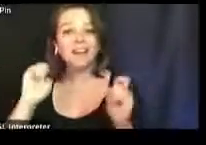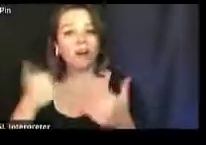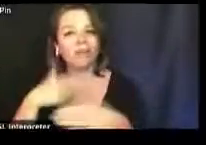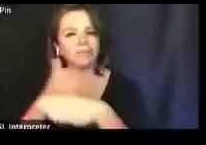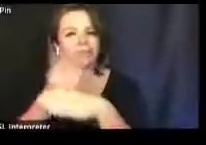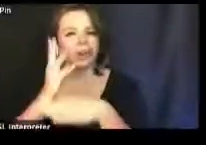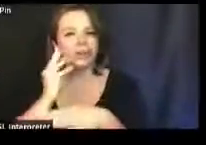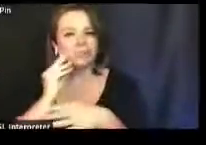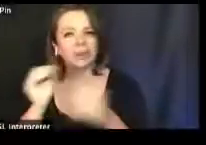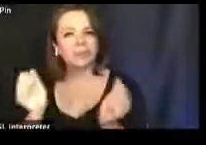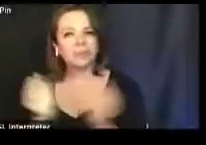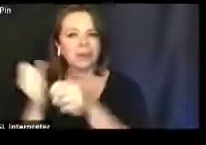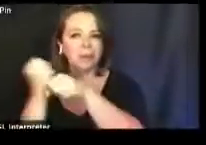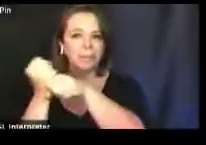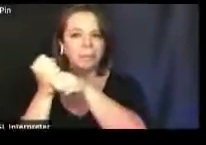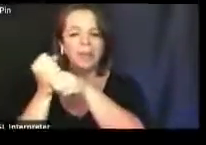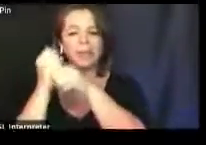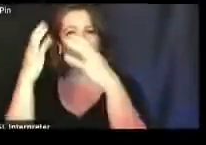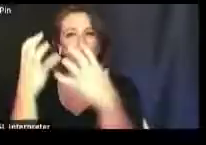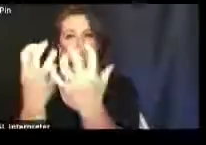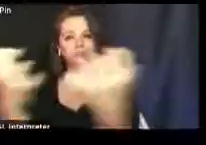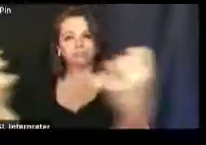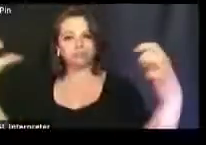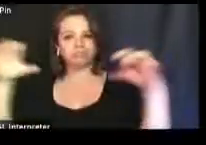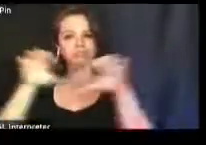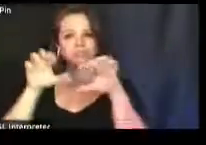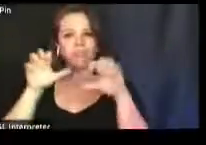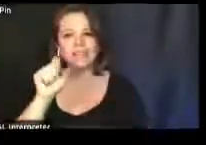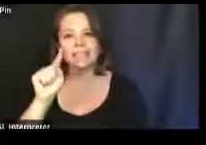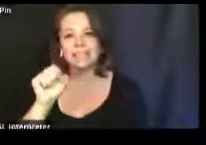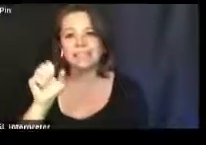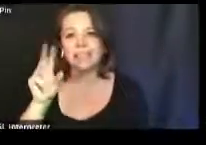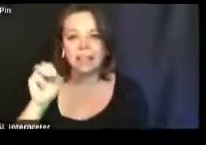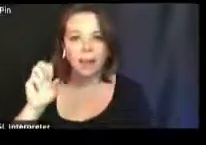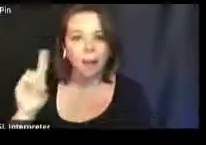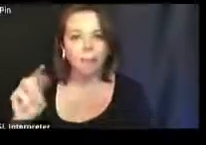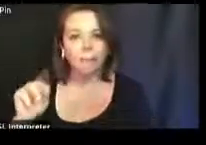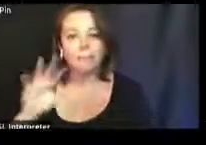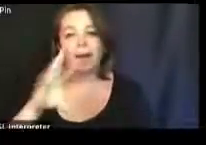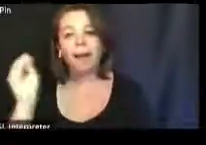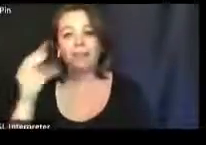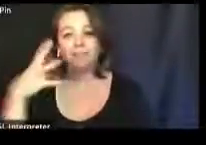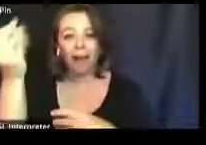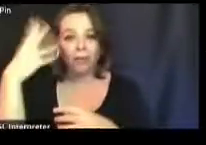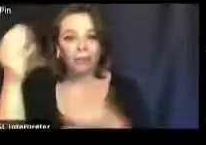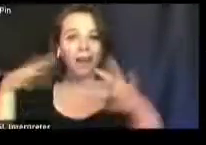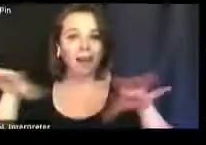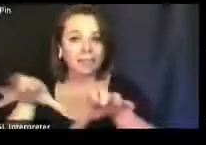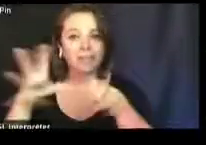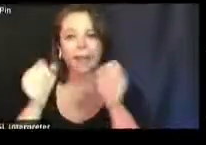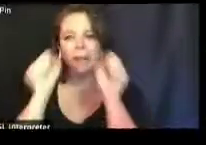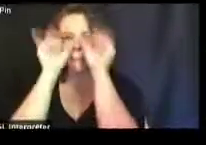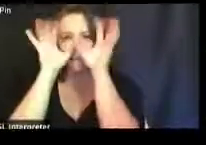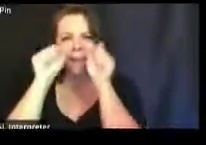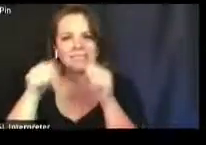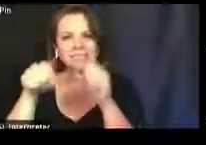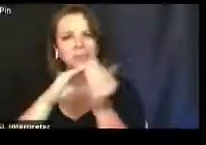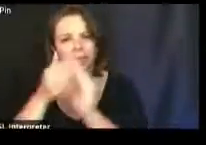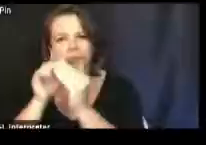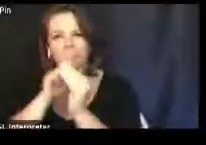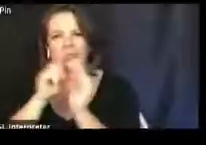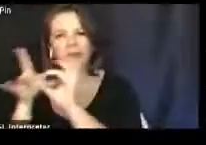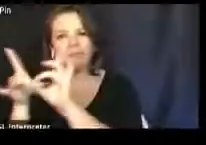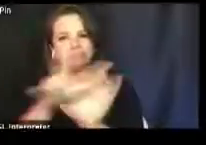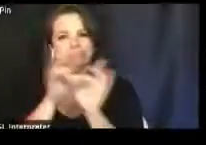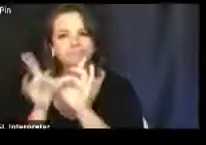ballparks, in stadiums, and outdoor activities. And it's amazing that those communities bring us all together. So